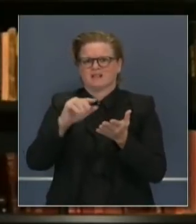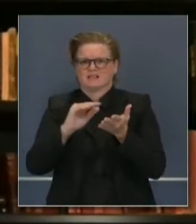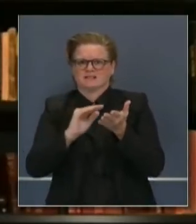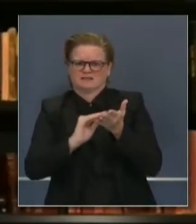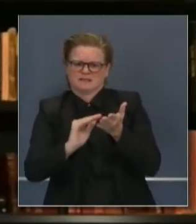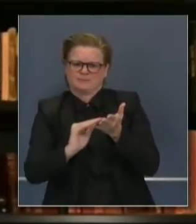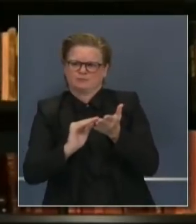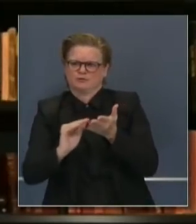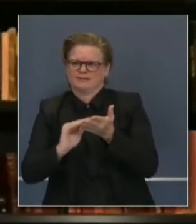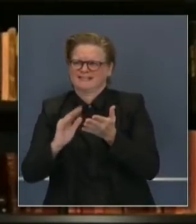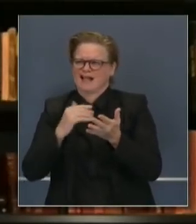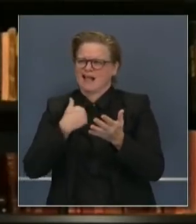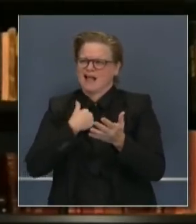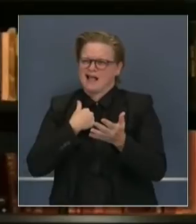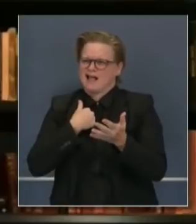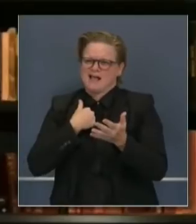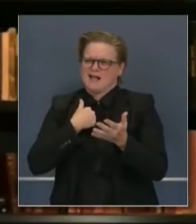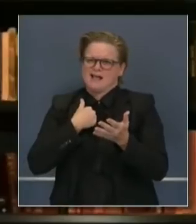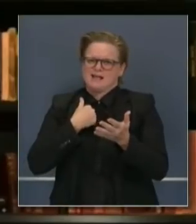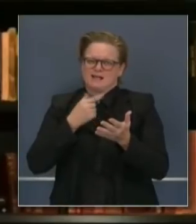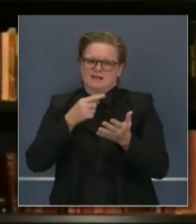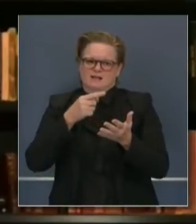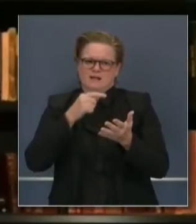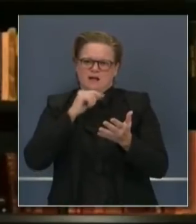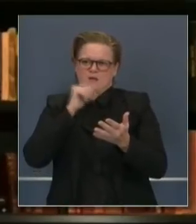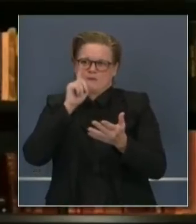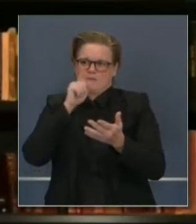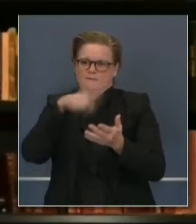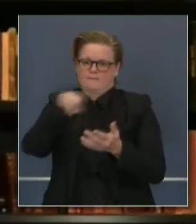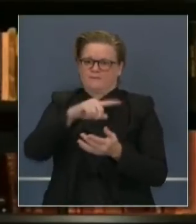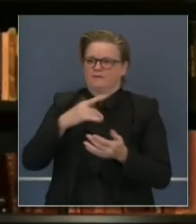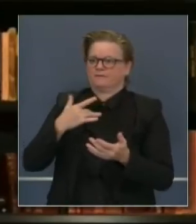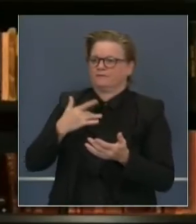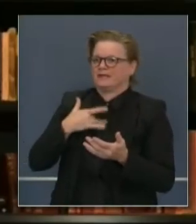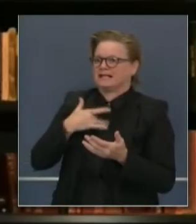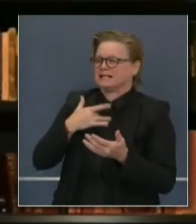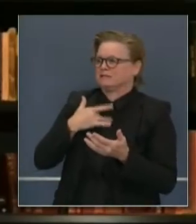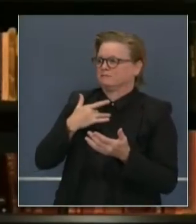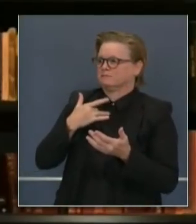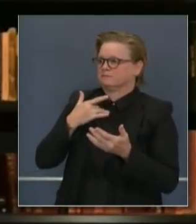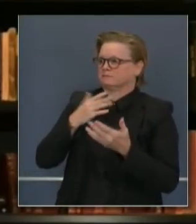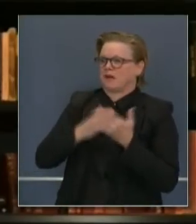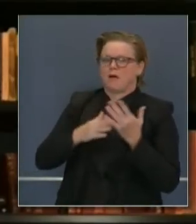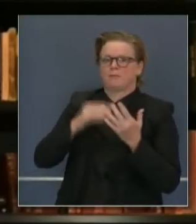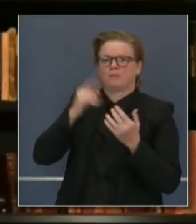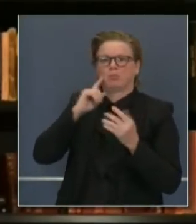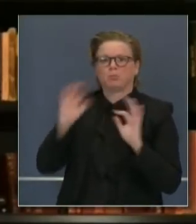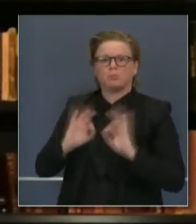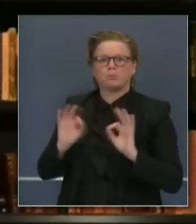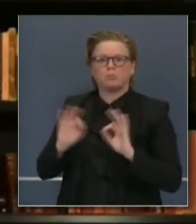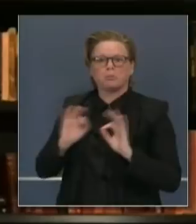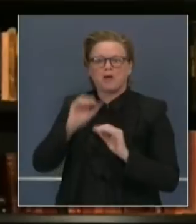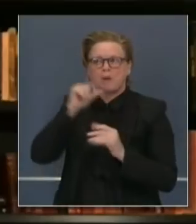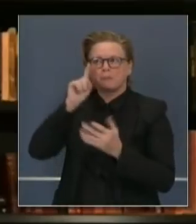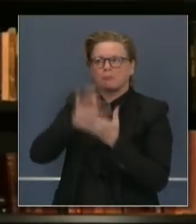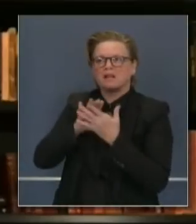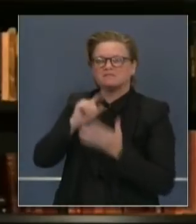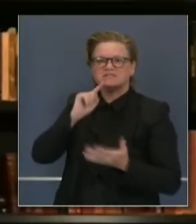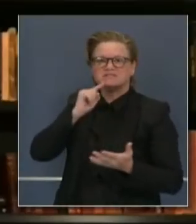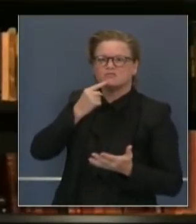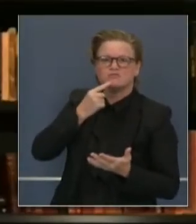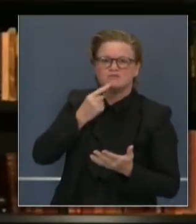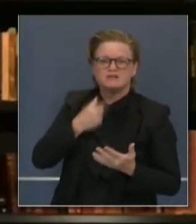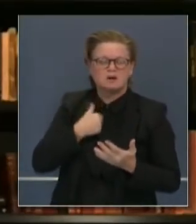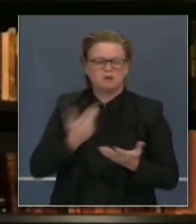believe this is a serious pandemic still, which is remarkable. Some that have expressed that actually tragically have come